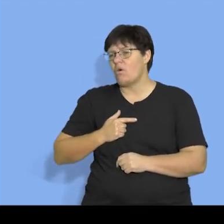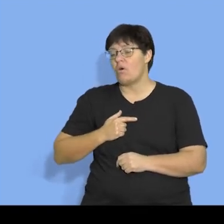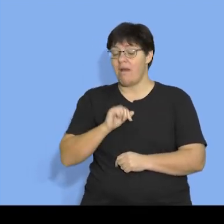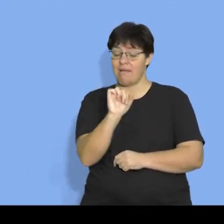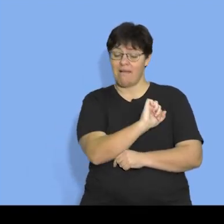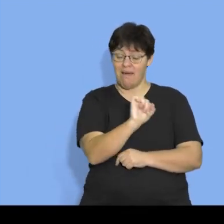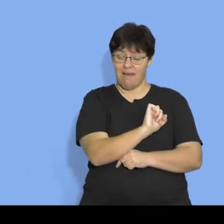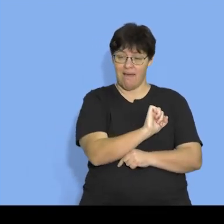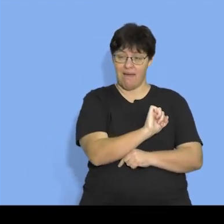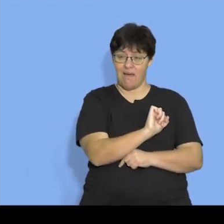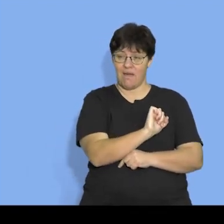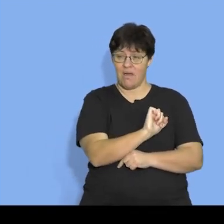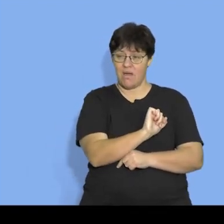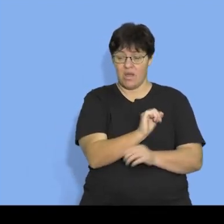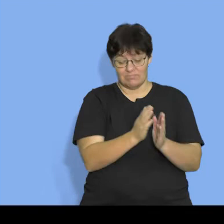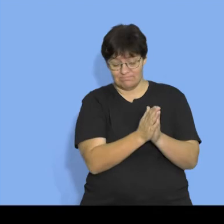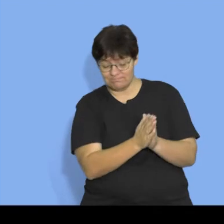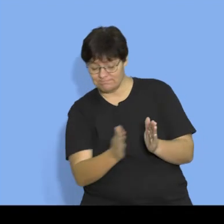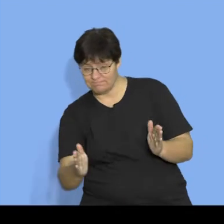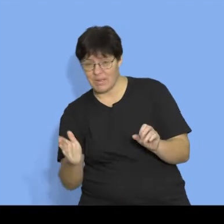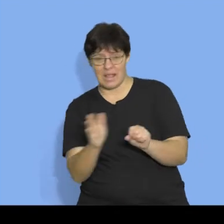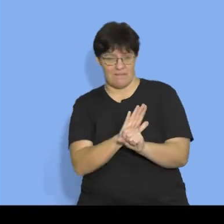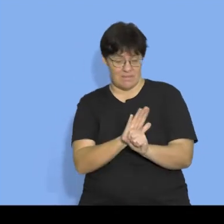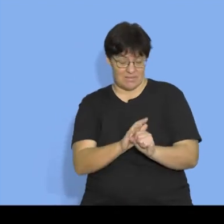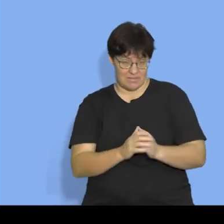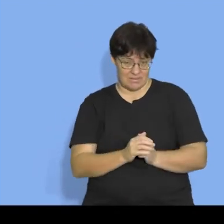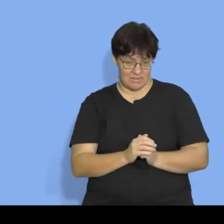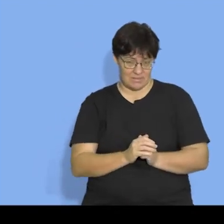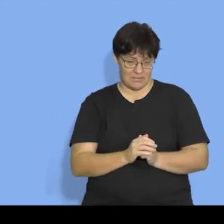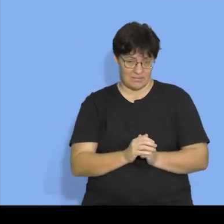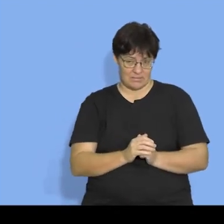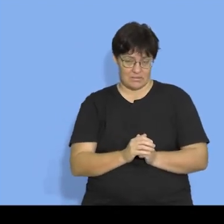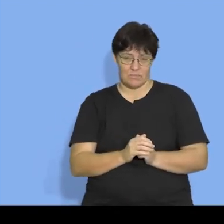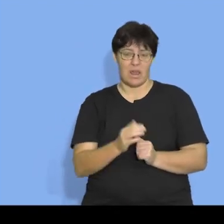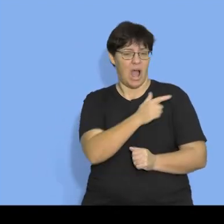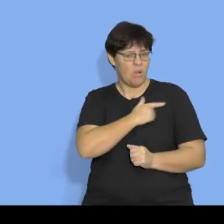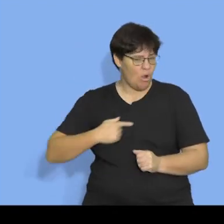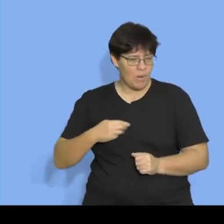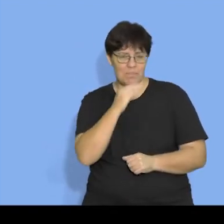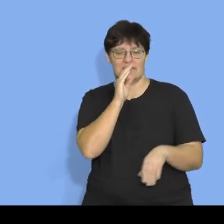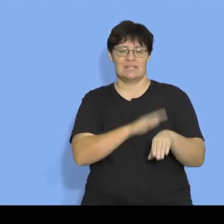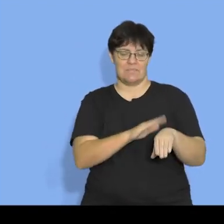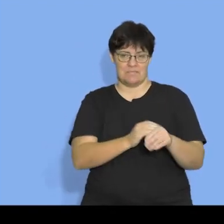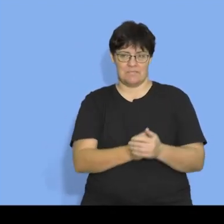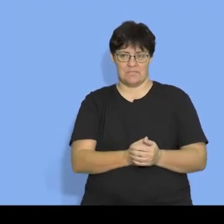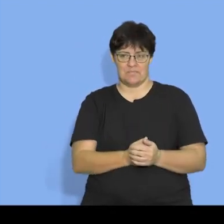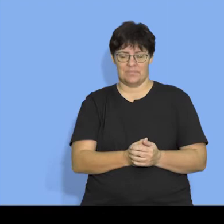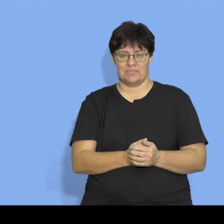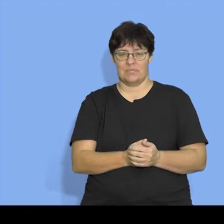does it take for the car to cover this distance? How long? Time. So what do we